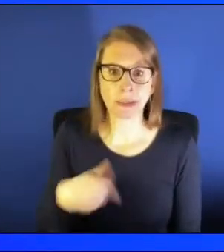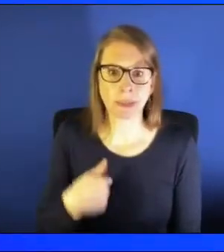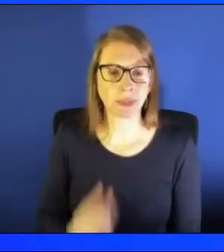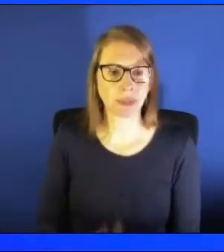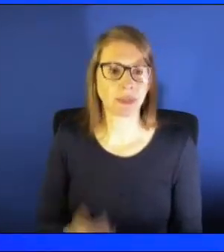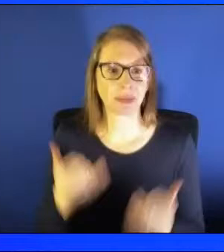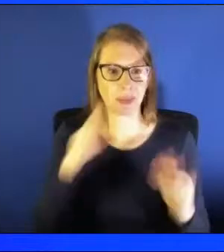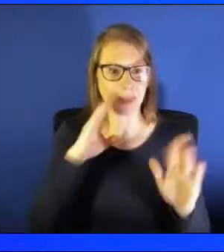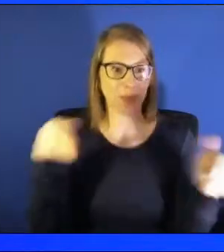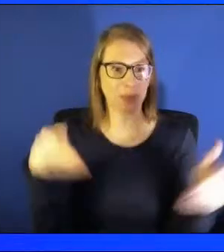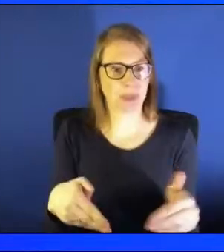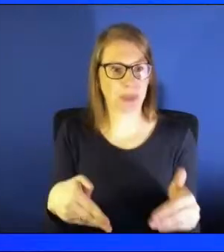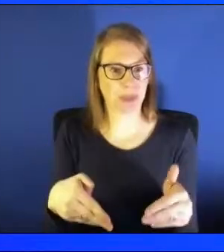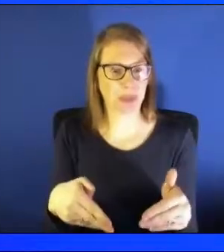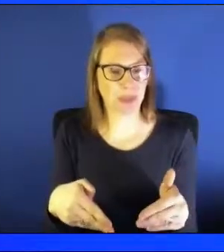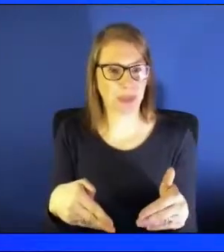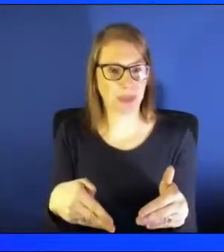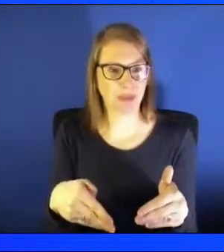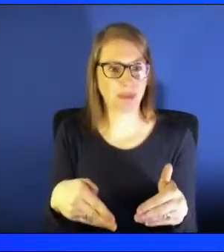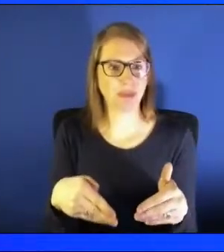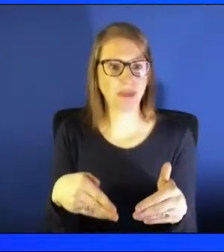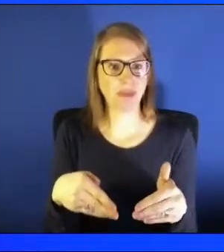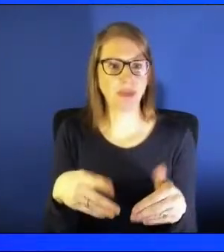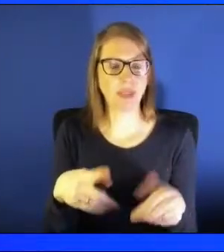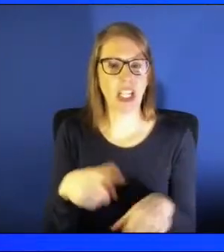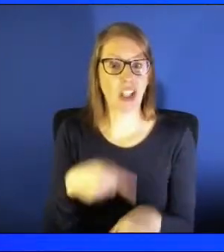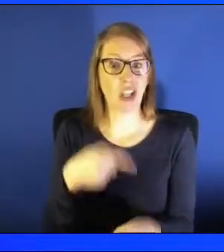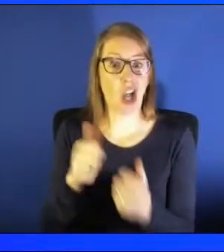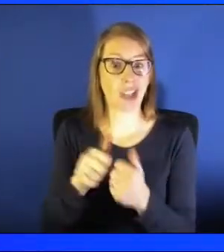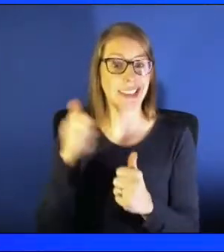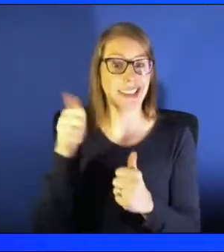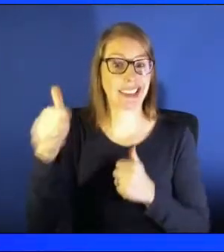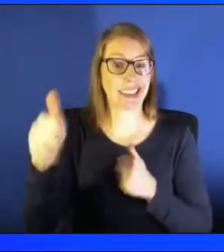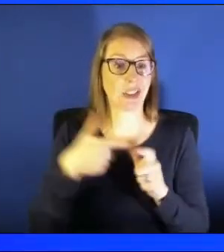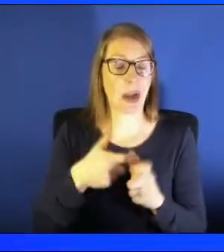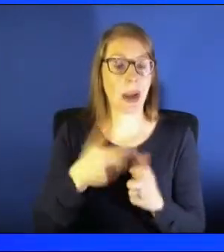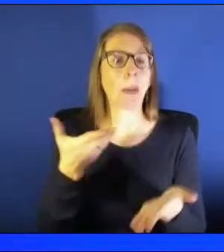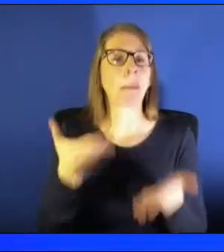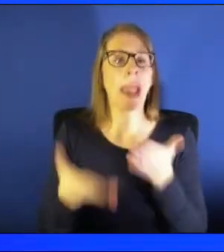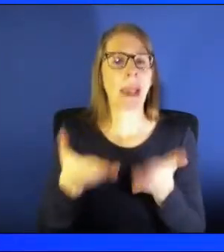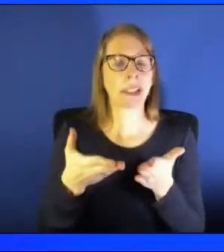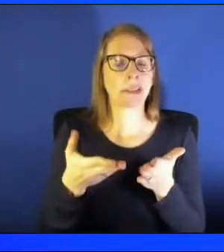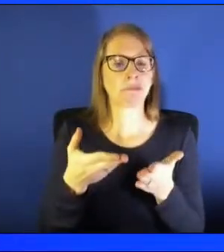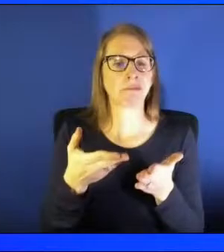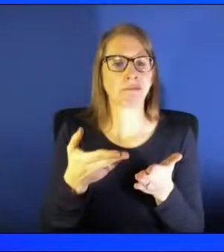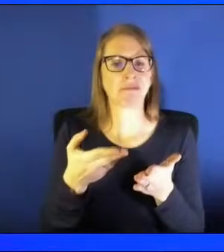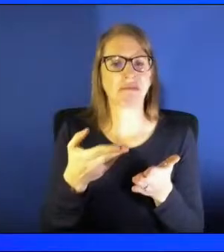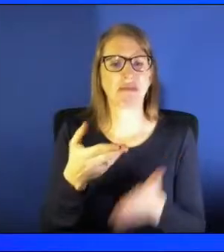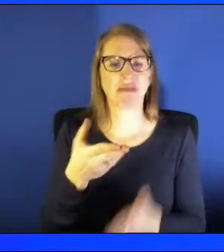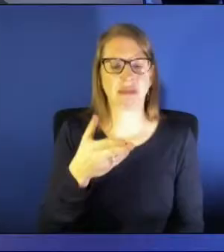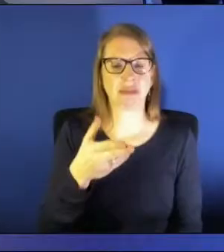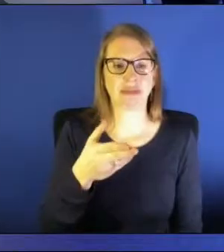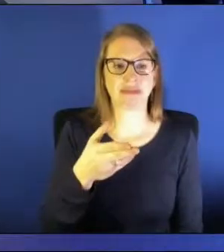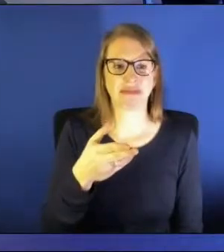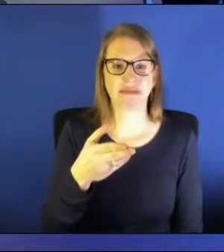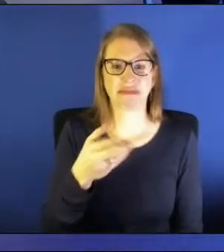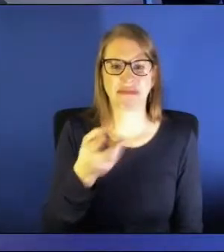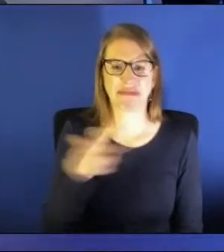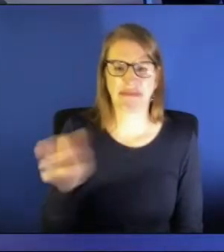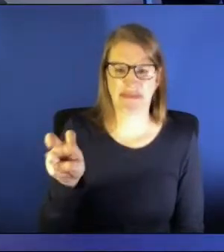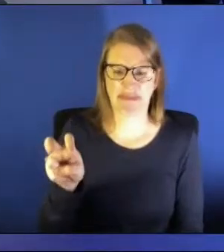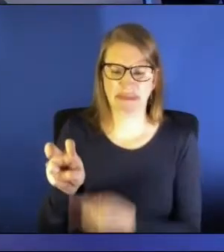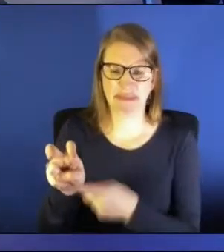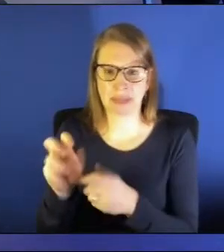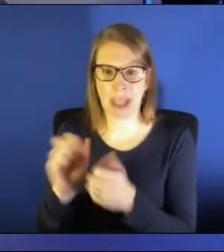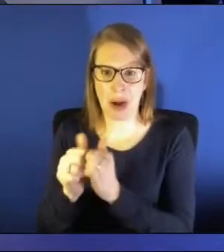some of the longer distances, and then maybe in a few years I'll go back to marathons. We'll be rooting you on for sure. Okay,